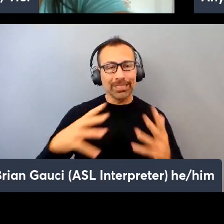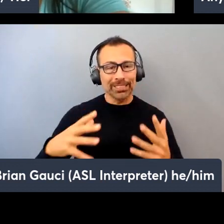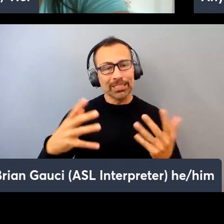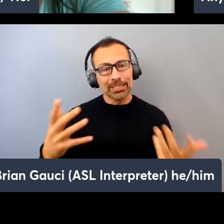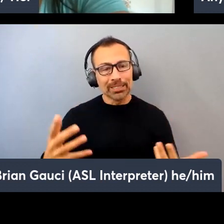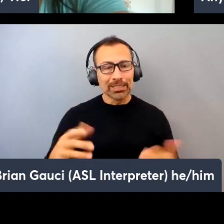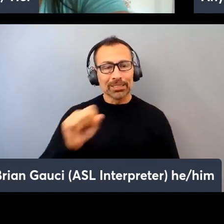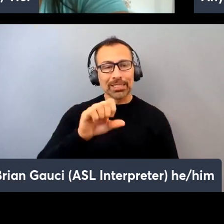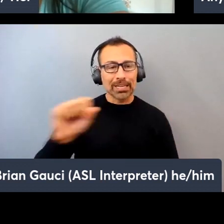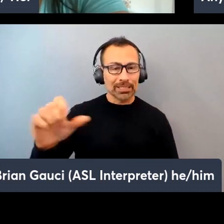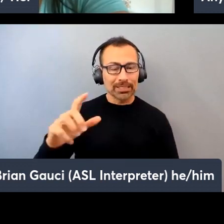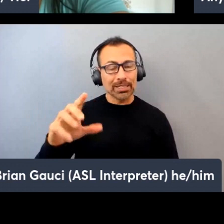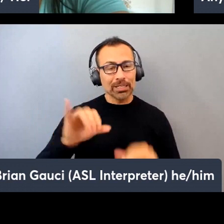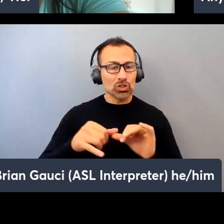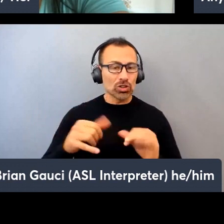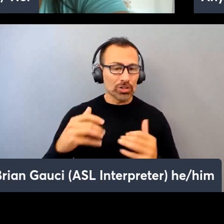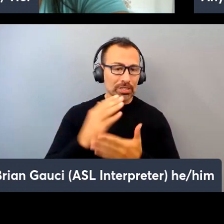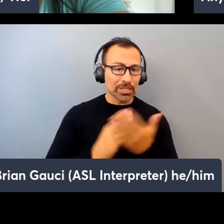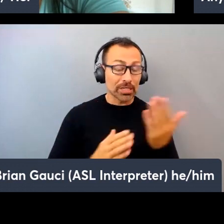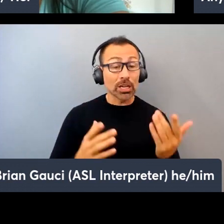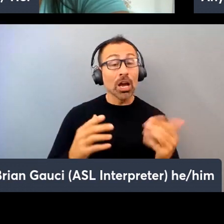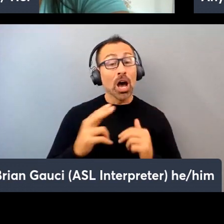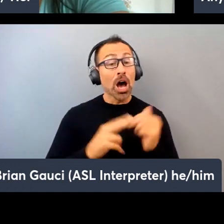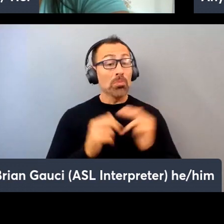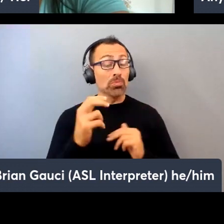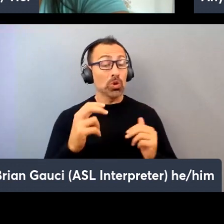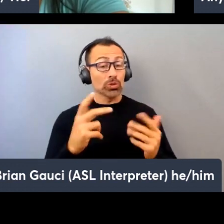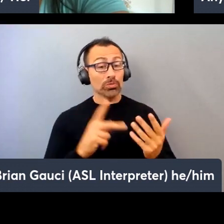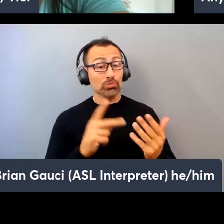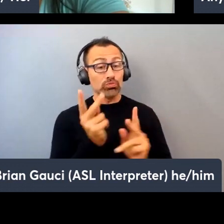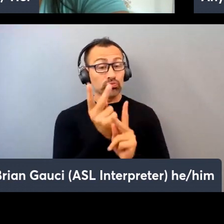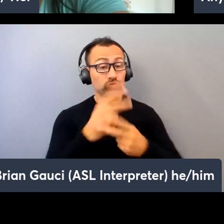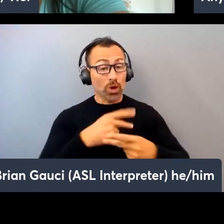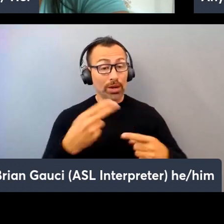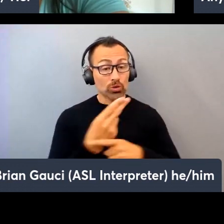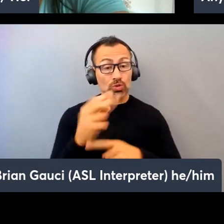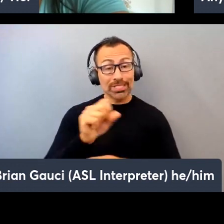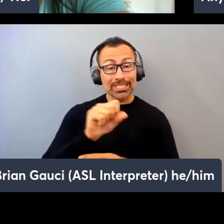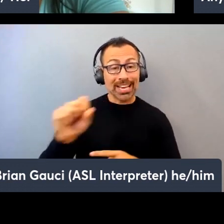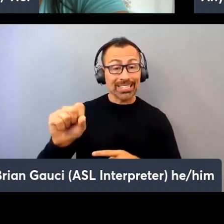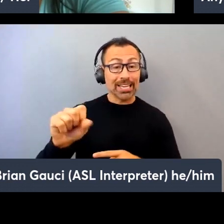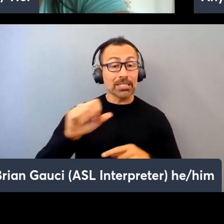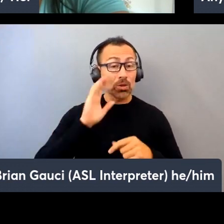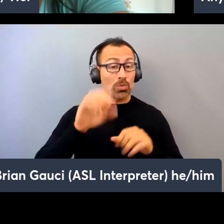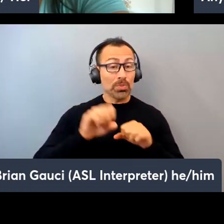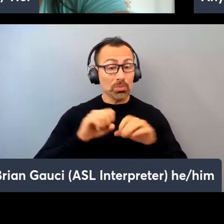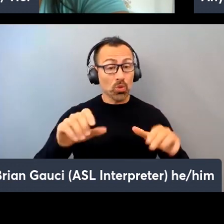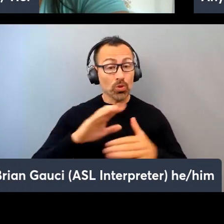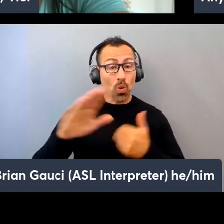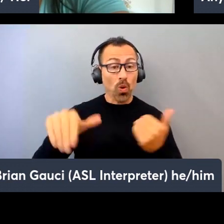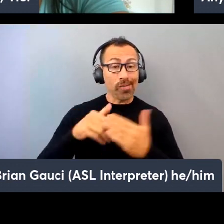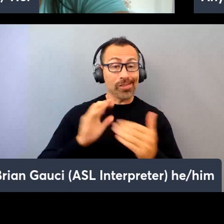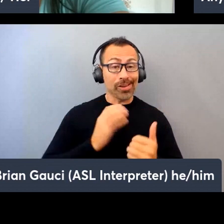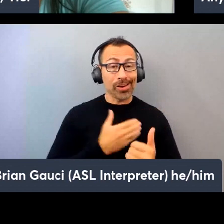built a product that is going to be using StackSets to be deploying to all of our Capital One accounts.